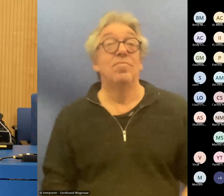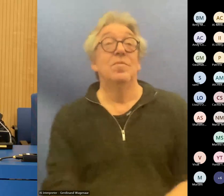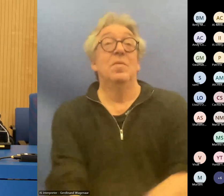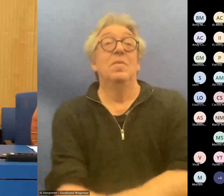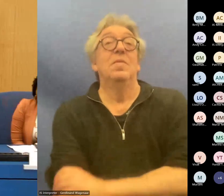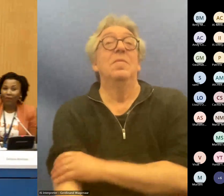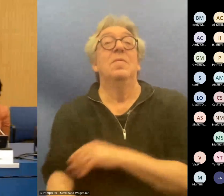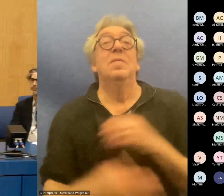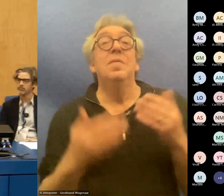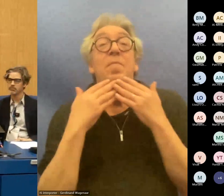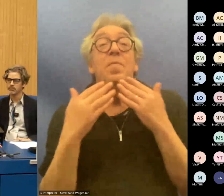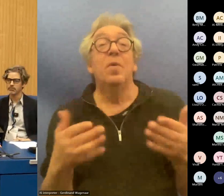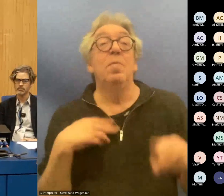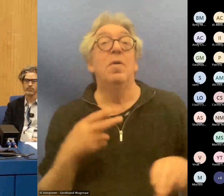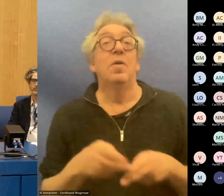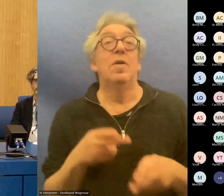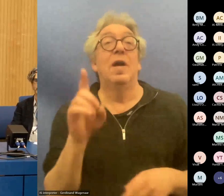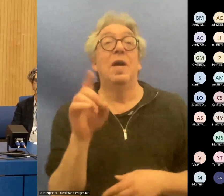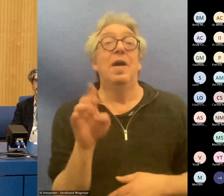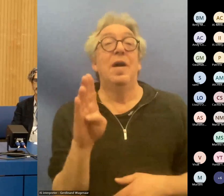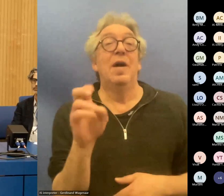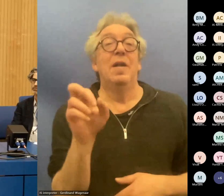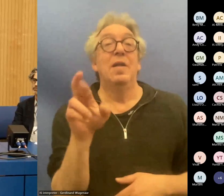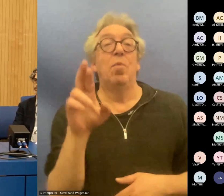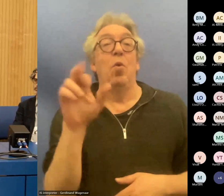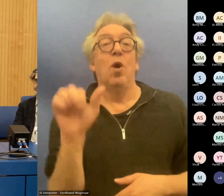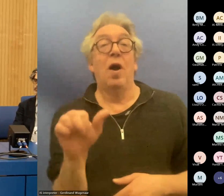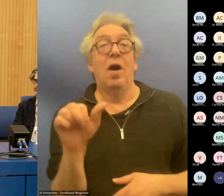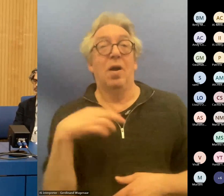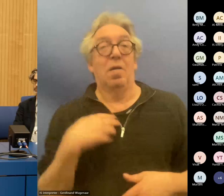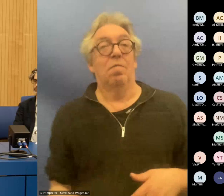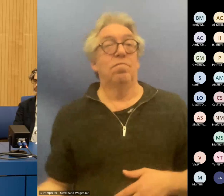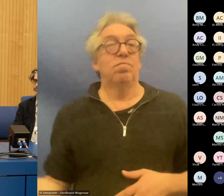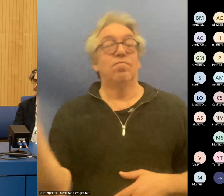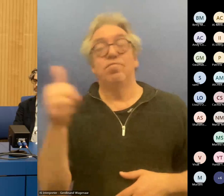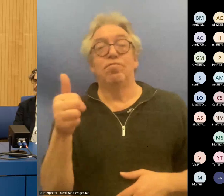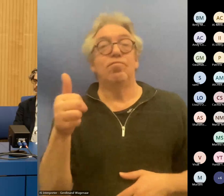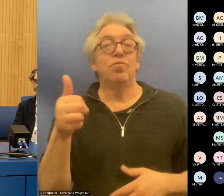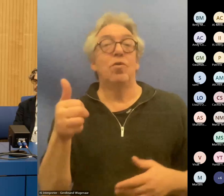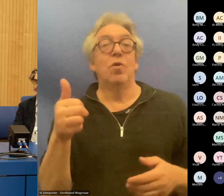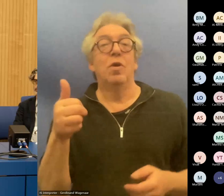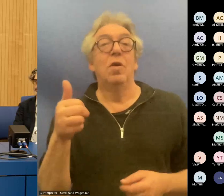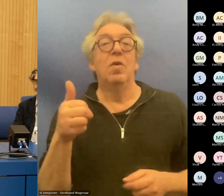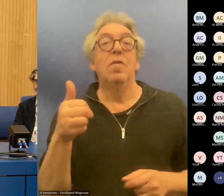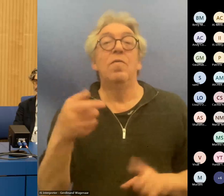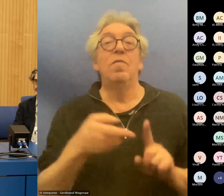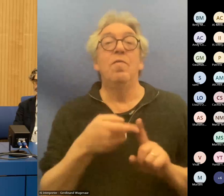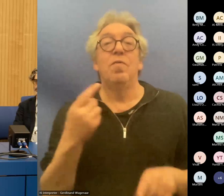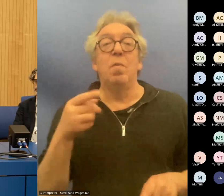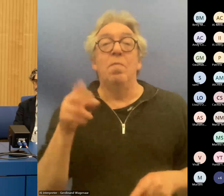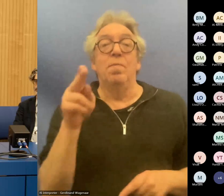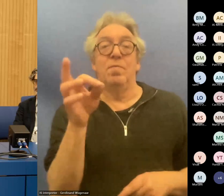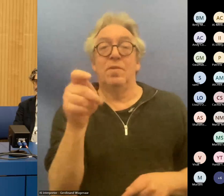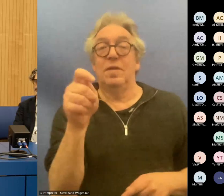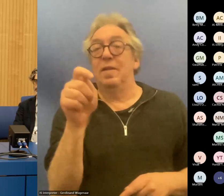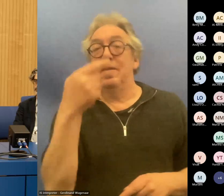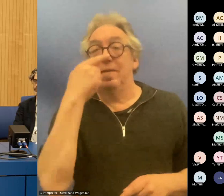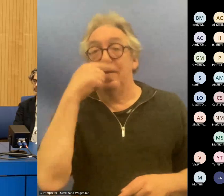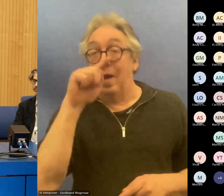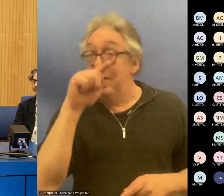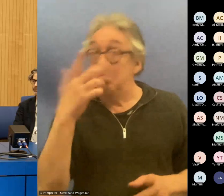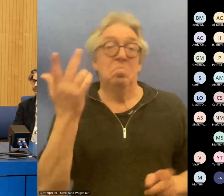Thank you. My name is Debora MABOYA. I am the head of operation and programs from TAI Tanzania. Welcome,